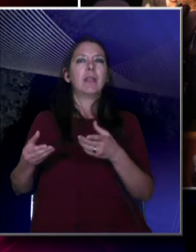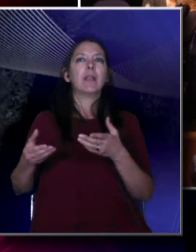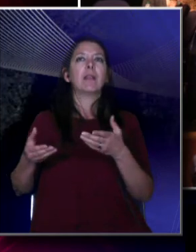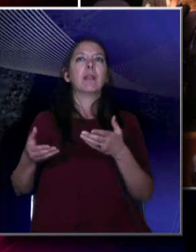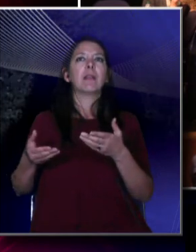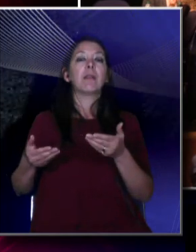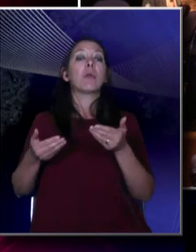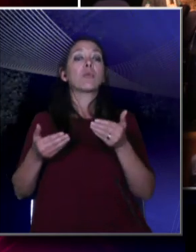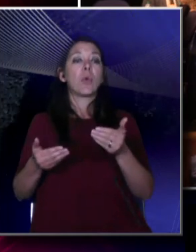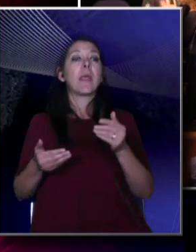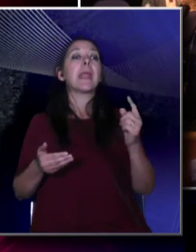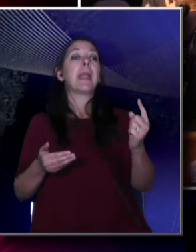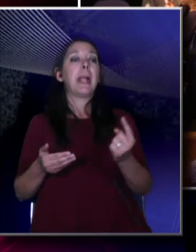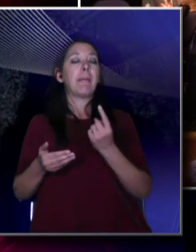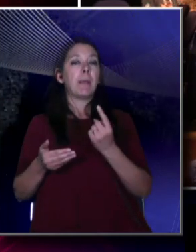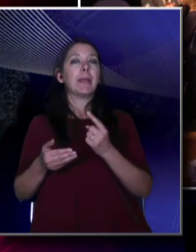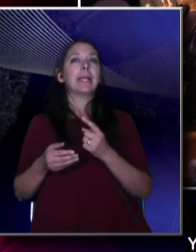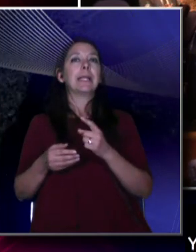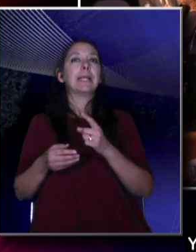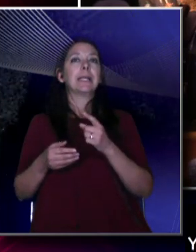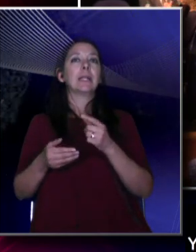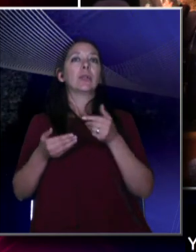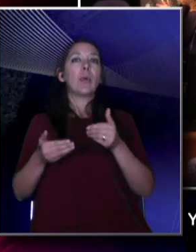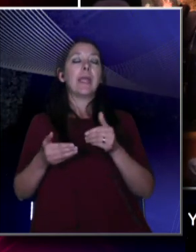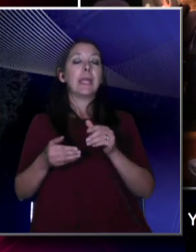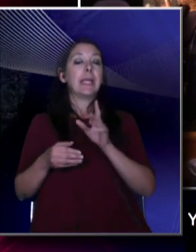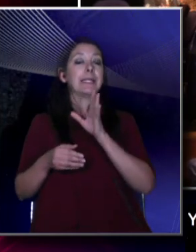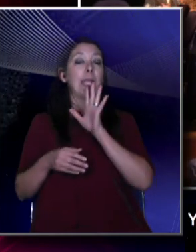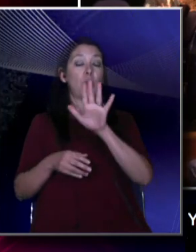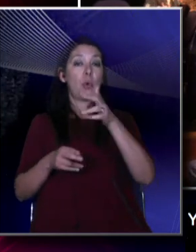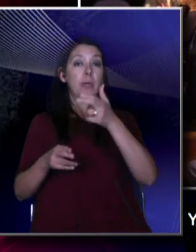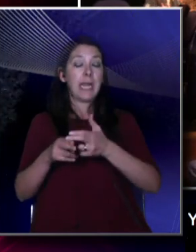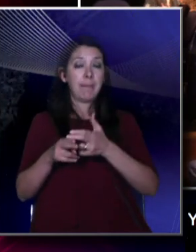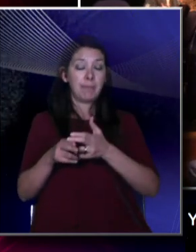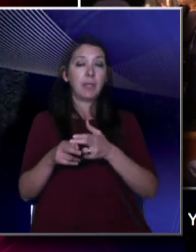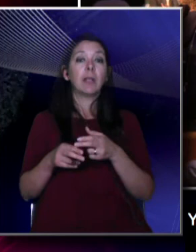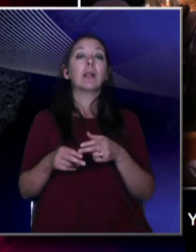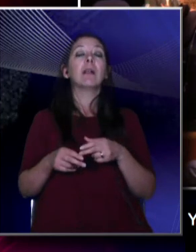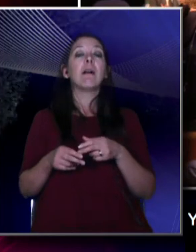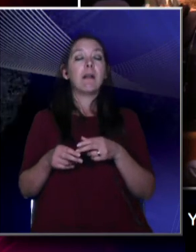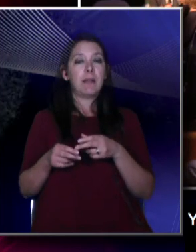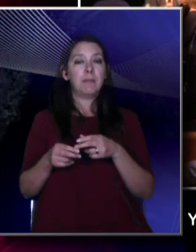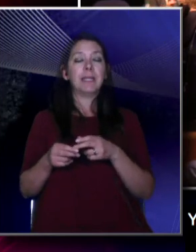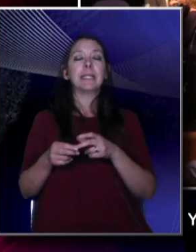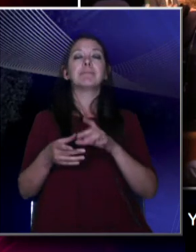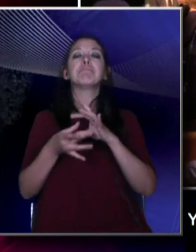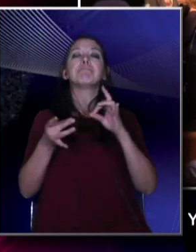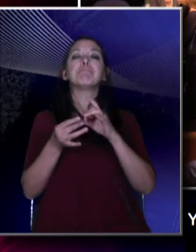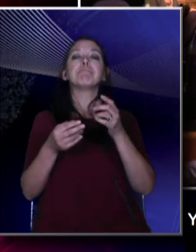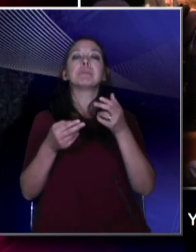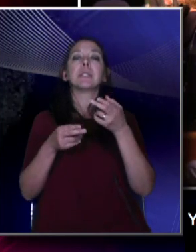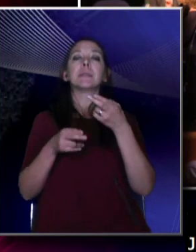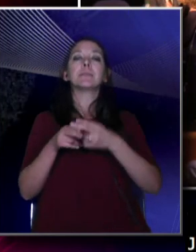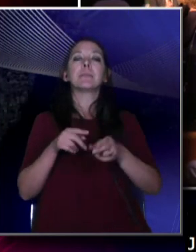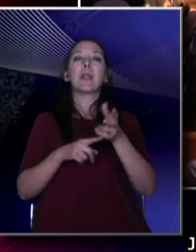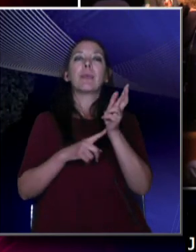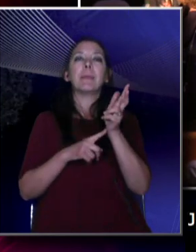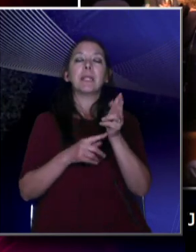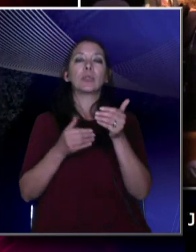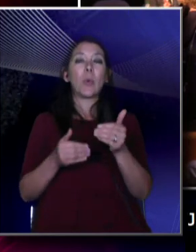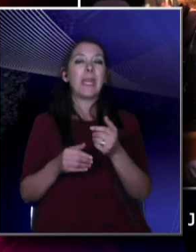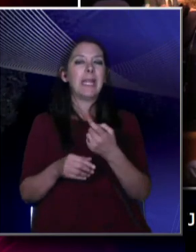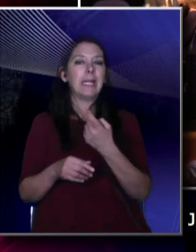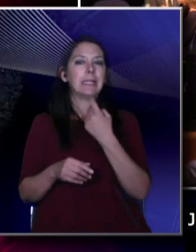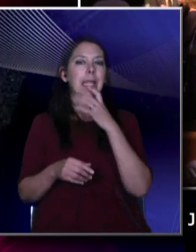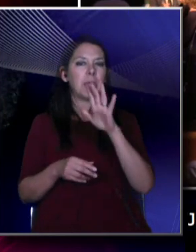Come on up and state your name. I'm going to give you 3 minutes to speak. Good call. Just make sure you state your name. And how many